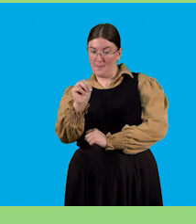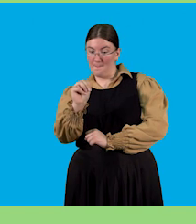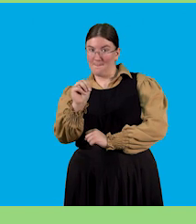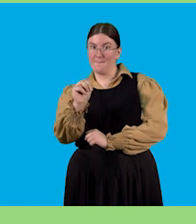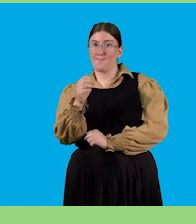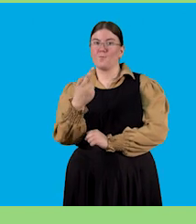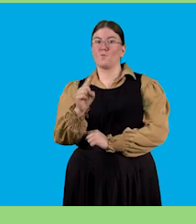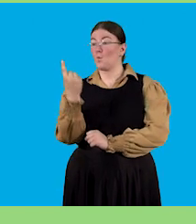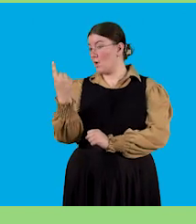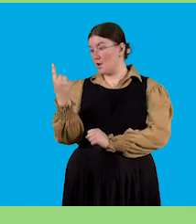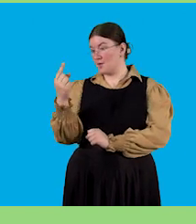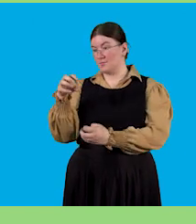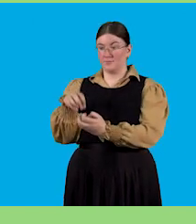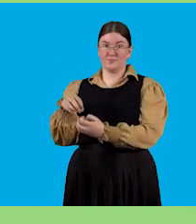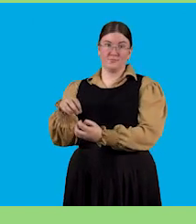singular.